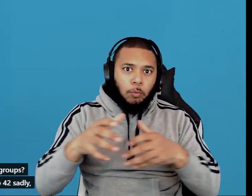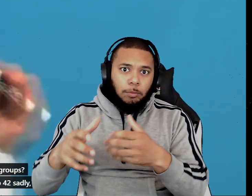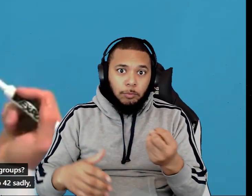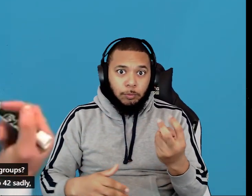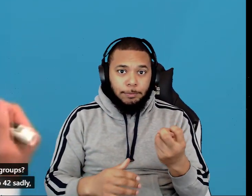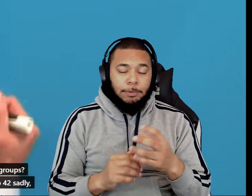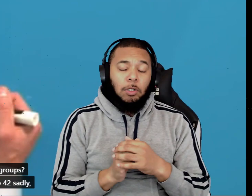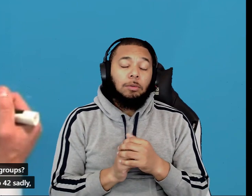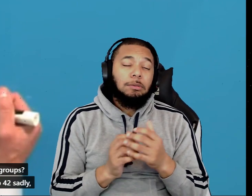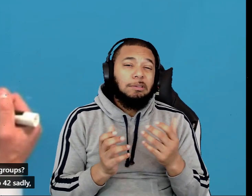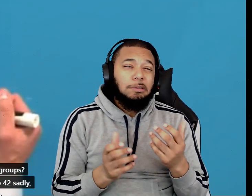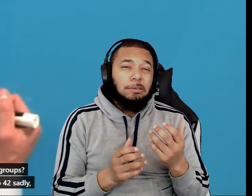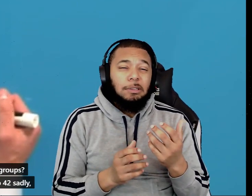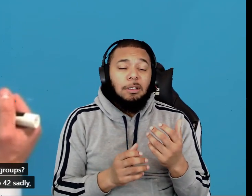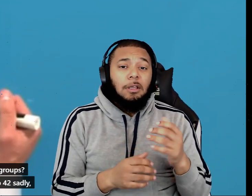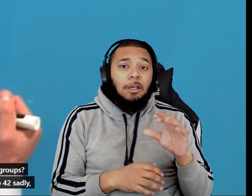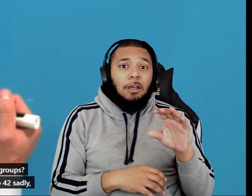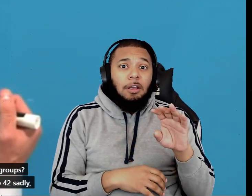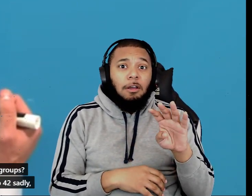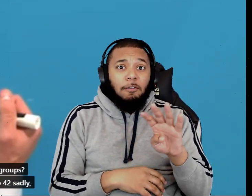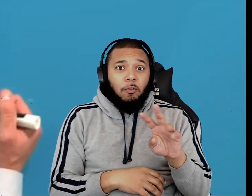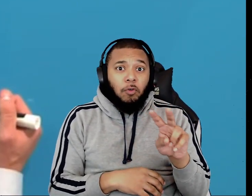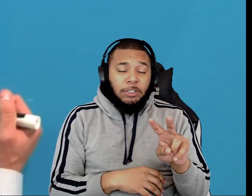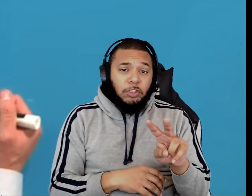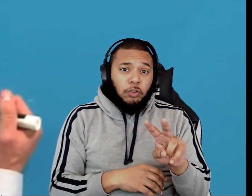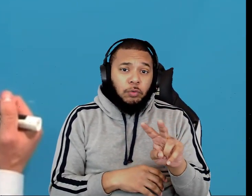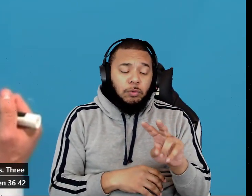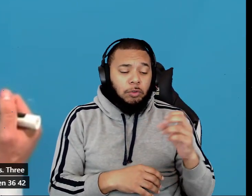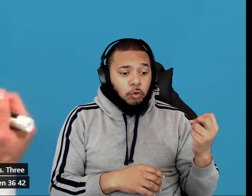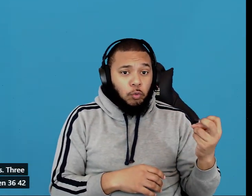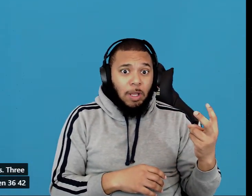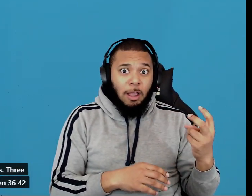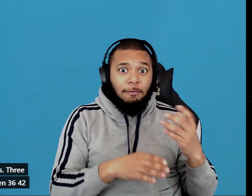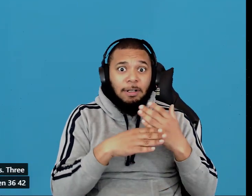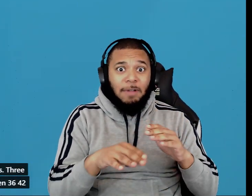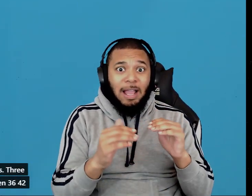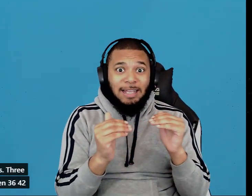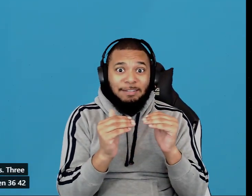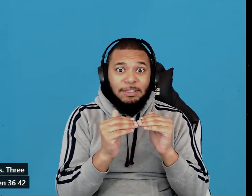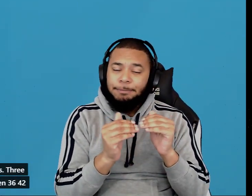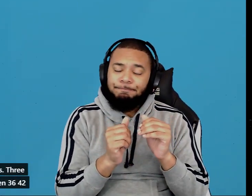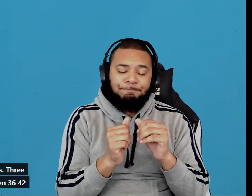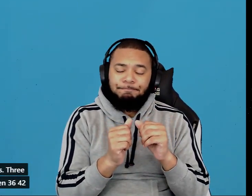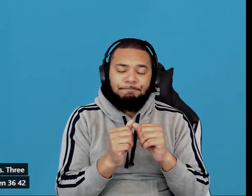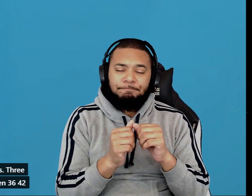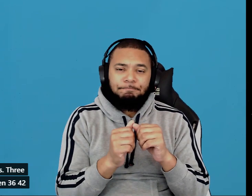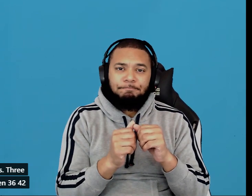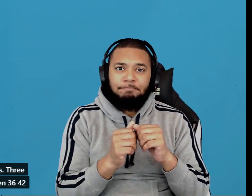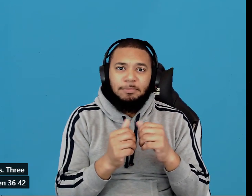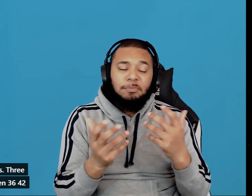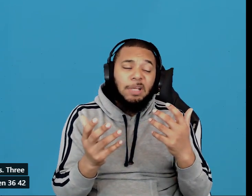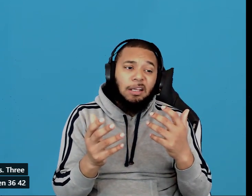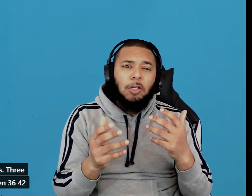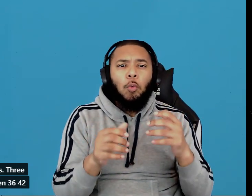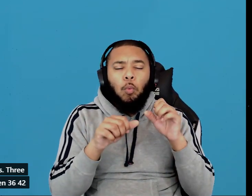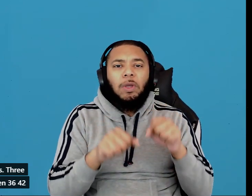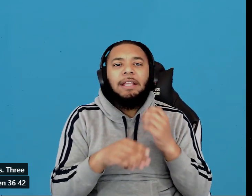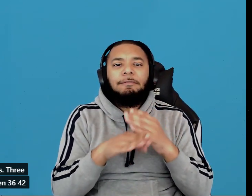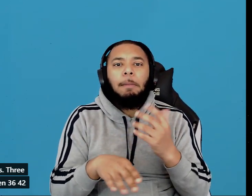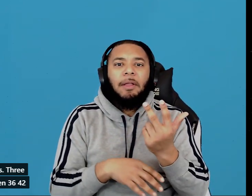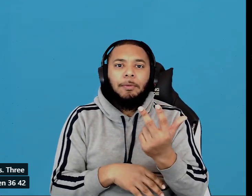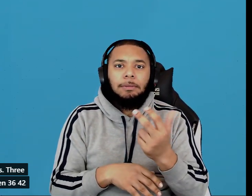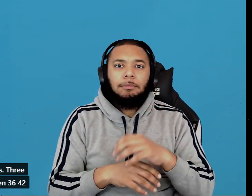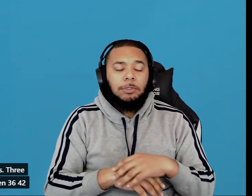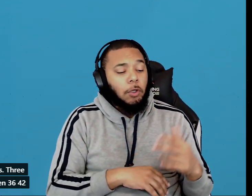12 doesn't go cleanly into 42, sadly, but it does go in 3 times. 3 times 12